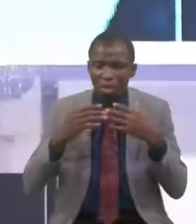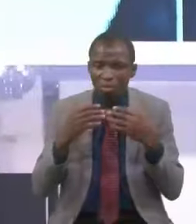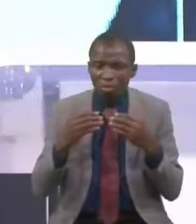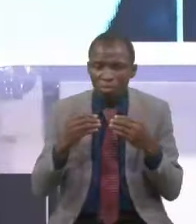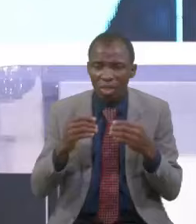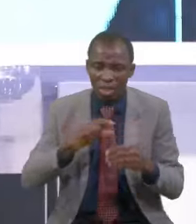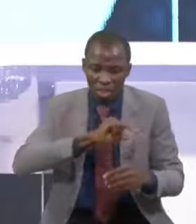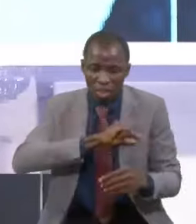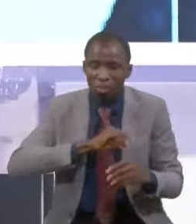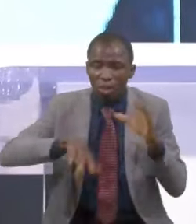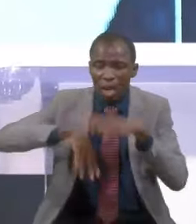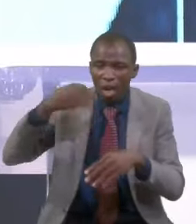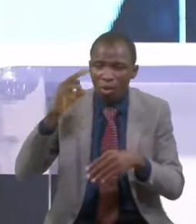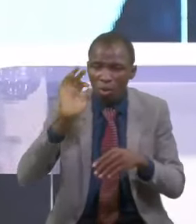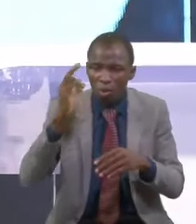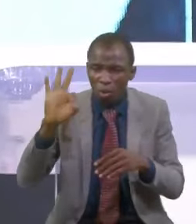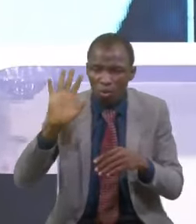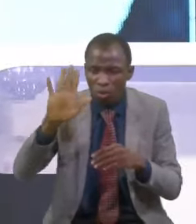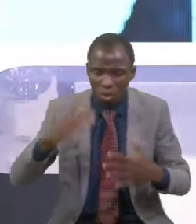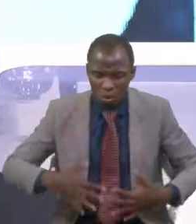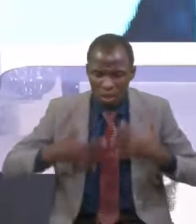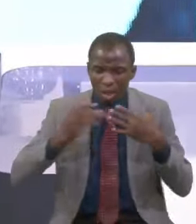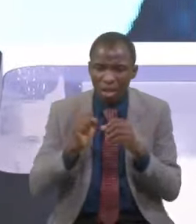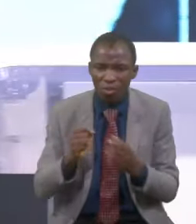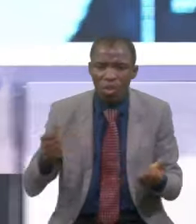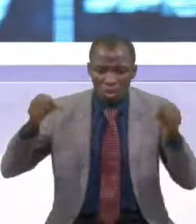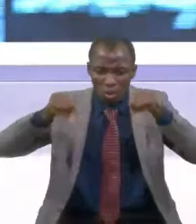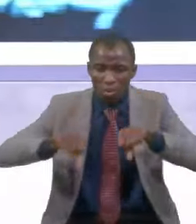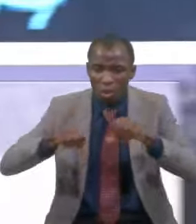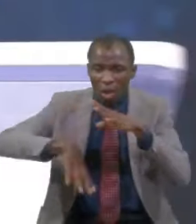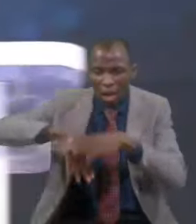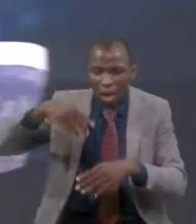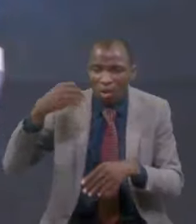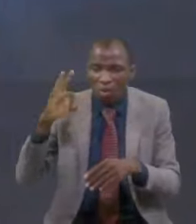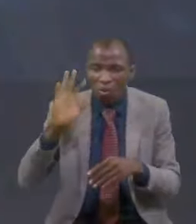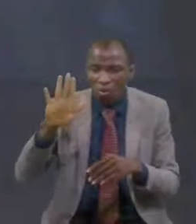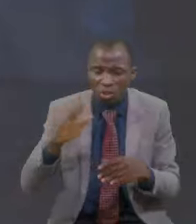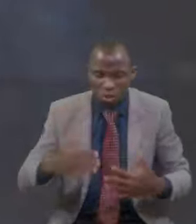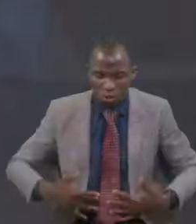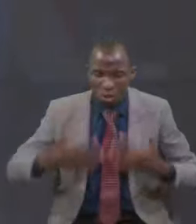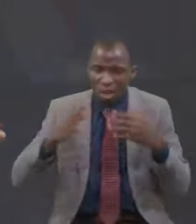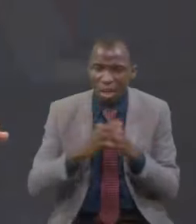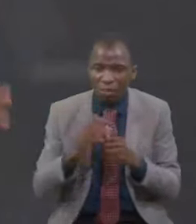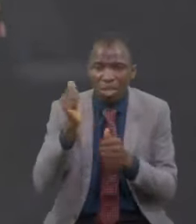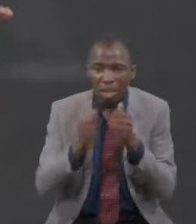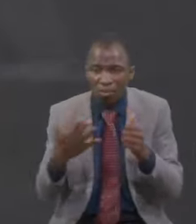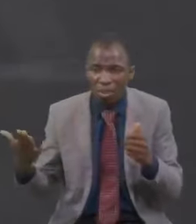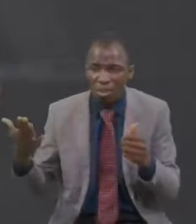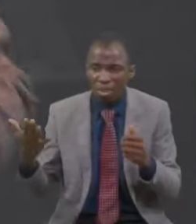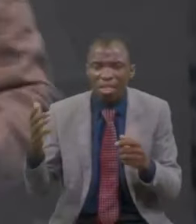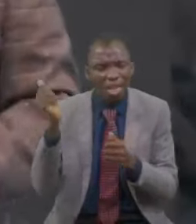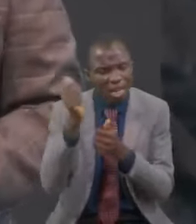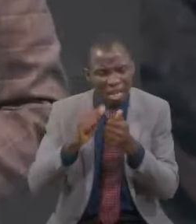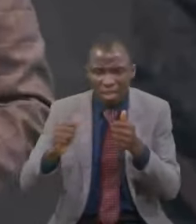life. Condemnation out of your life. Everything, anything you